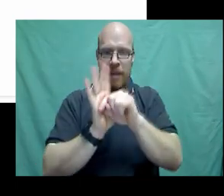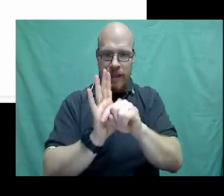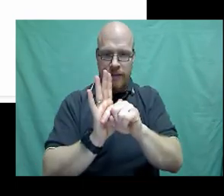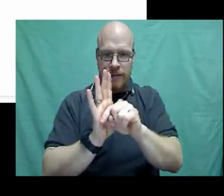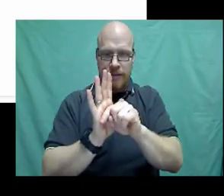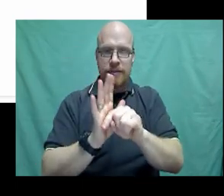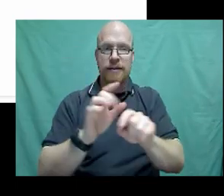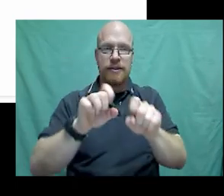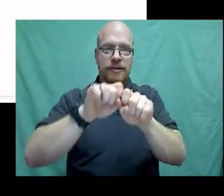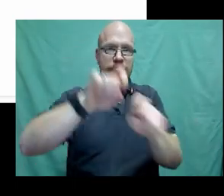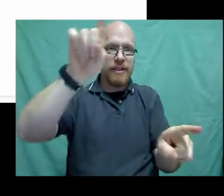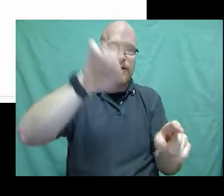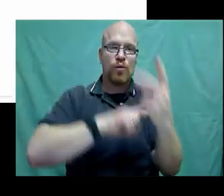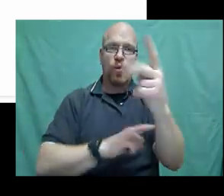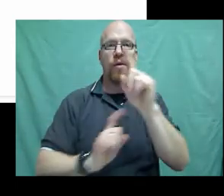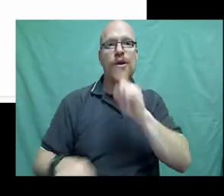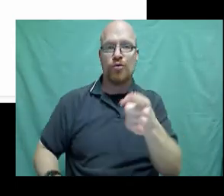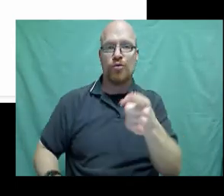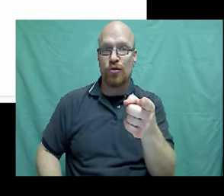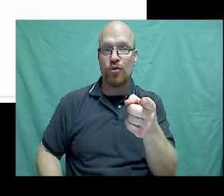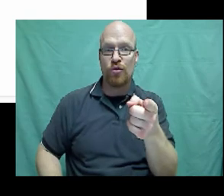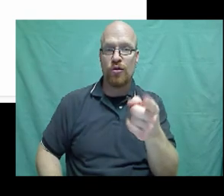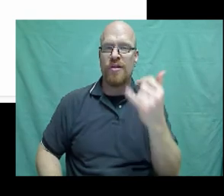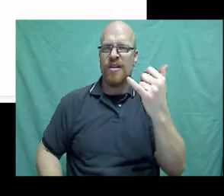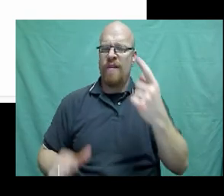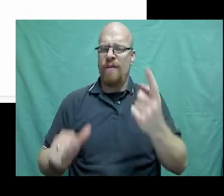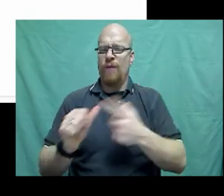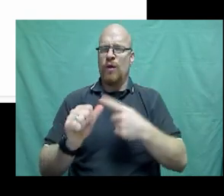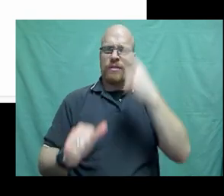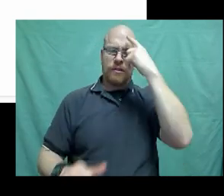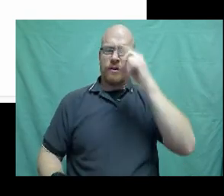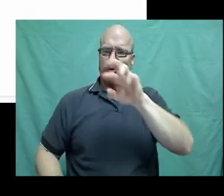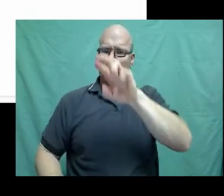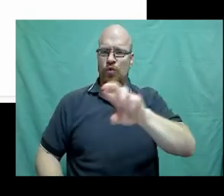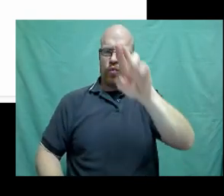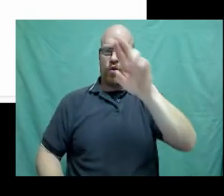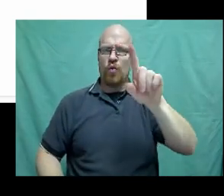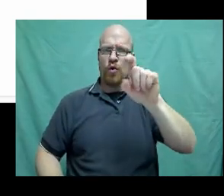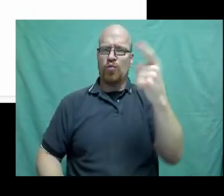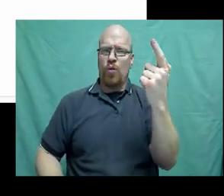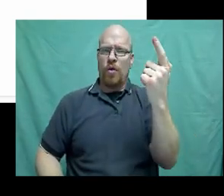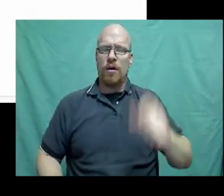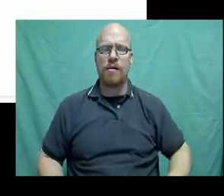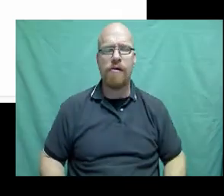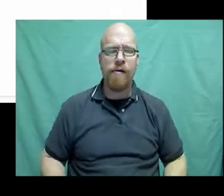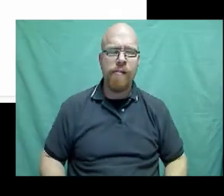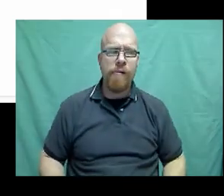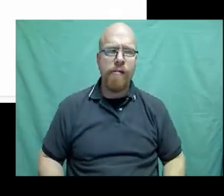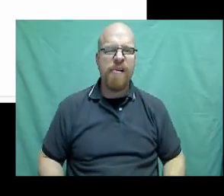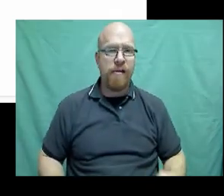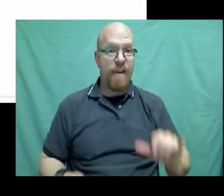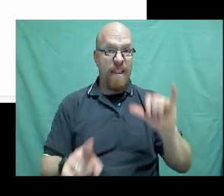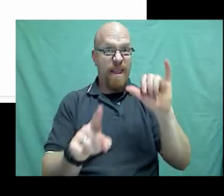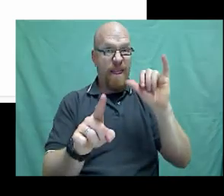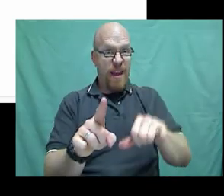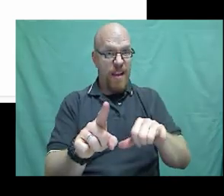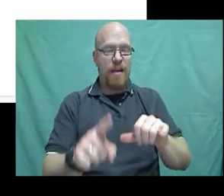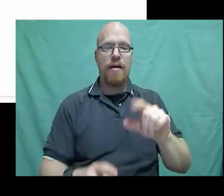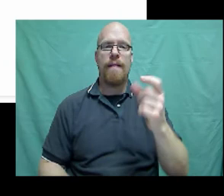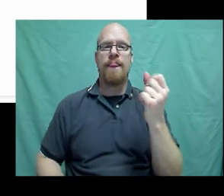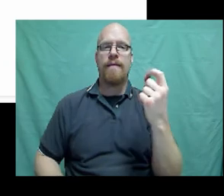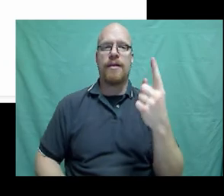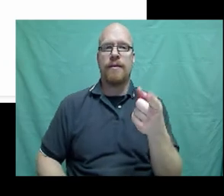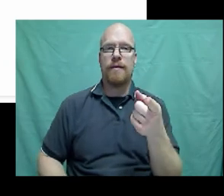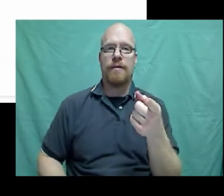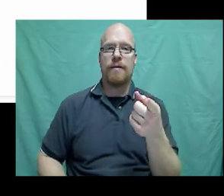solutions. Here we have 5 plus and minus square root of 121 over 12. The square root of 121 is a perfect